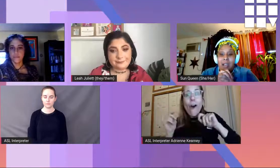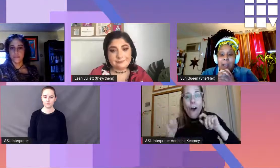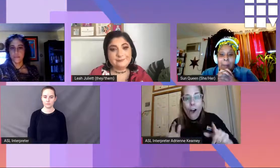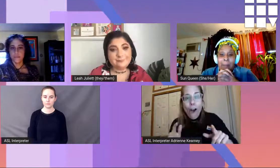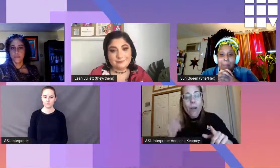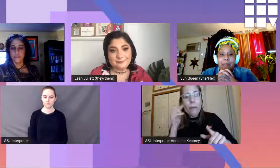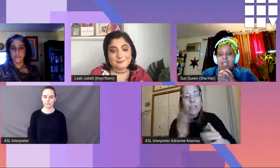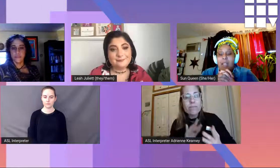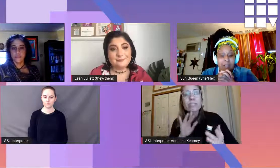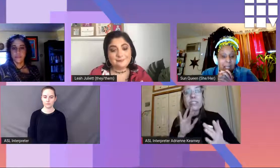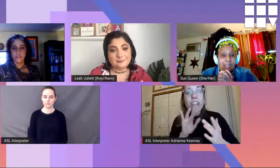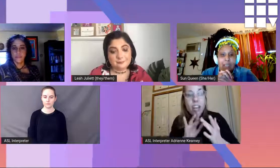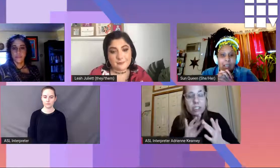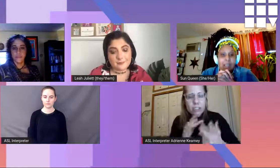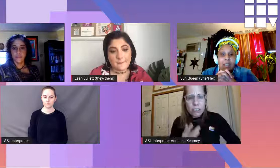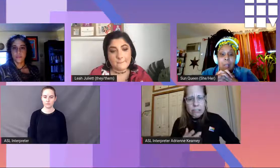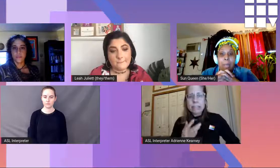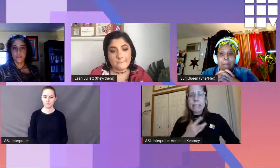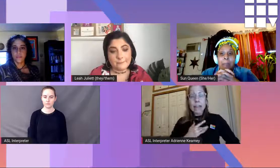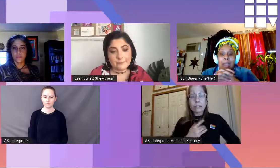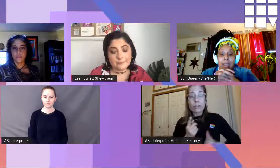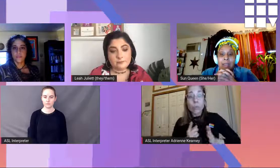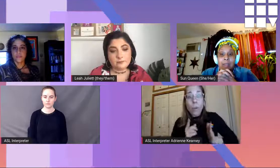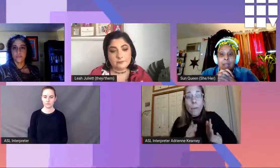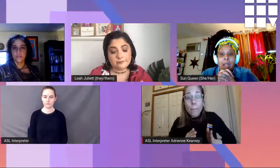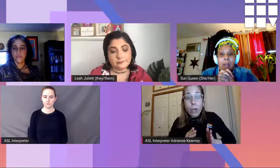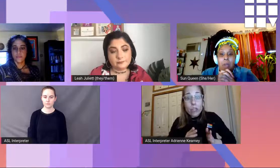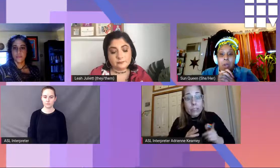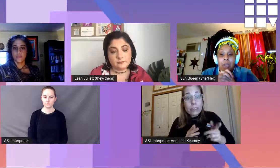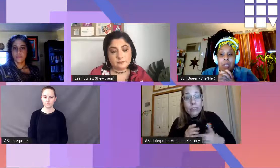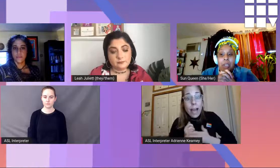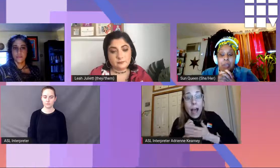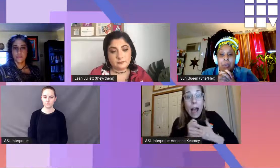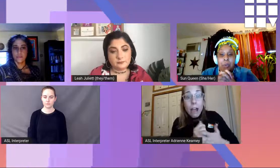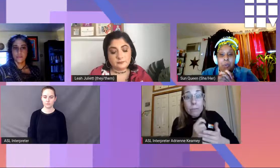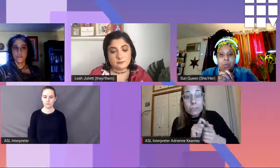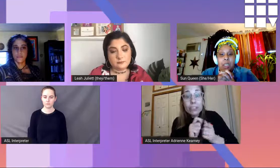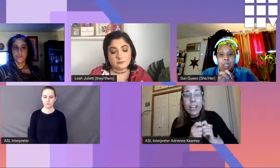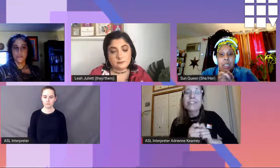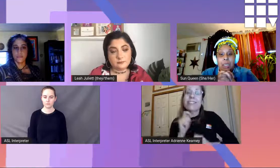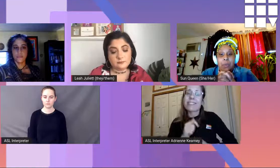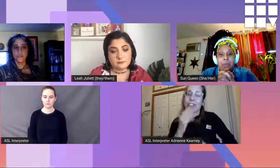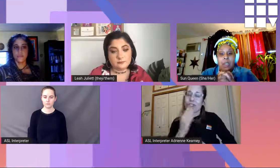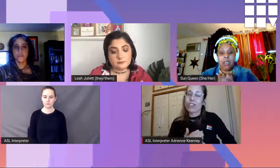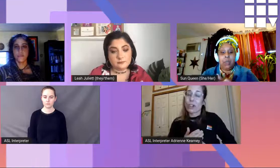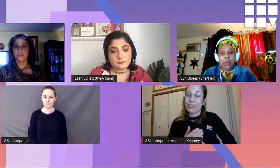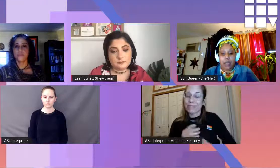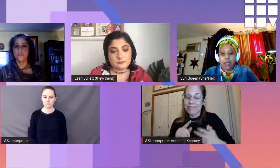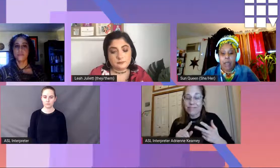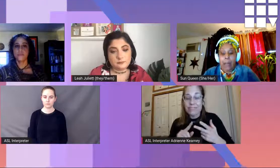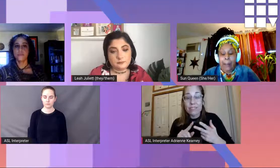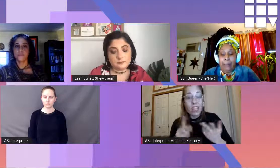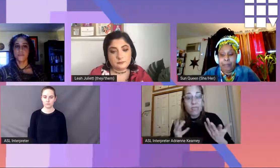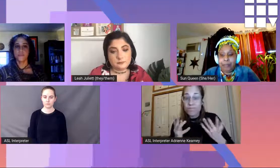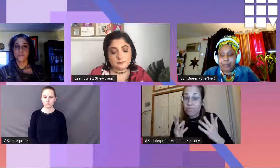then that's good. And I'm going to continue to do